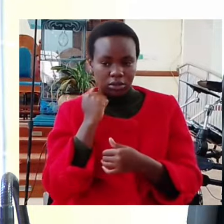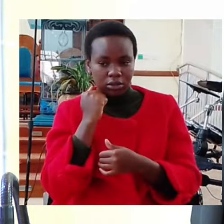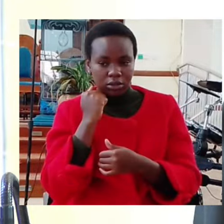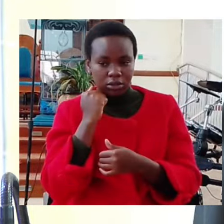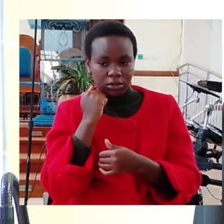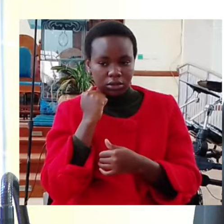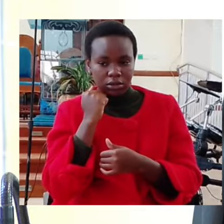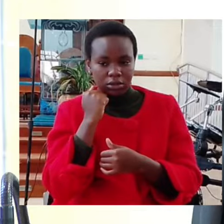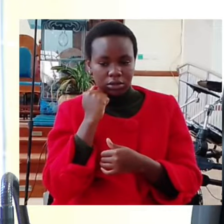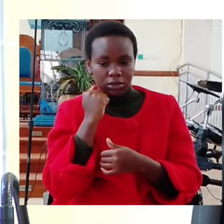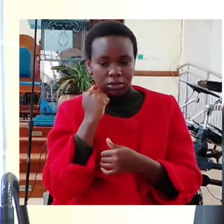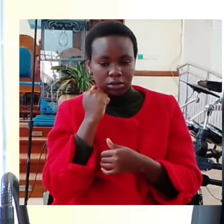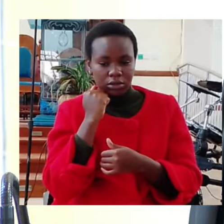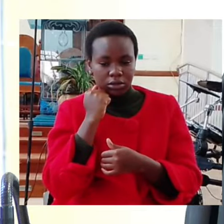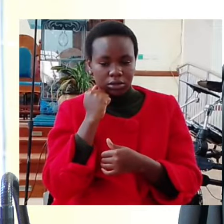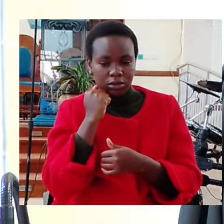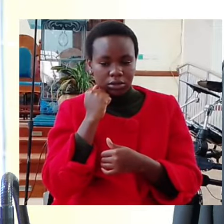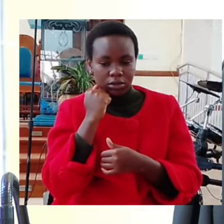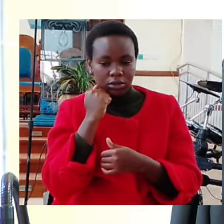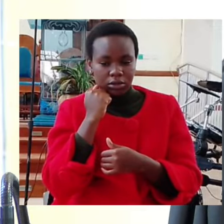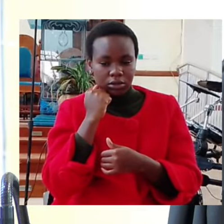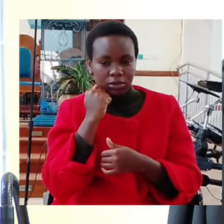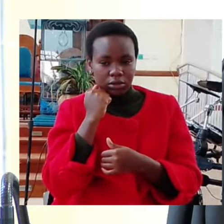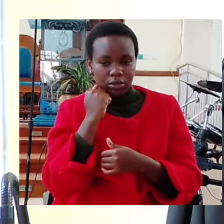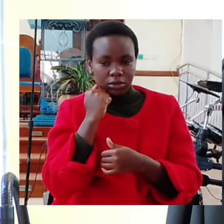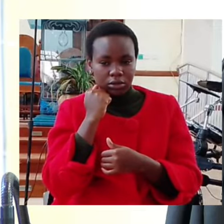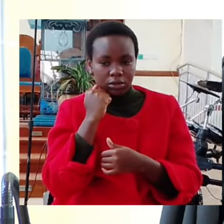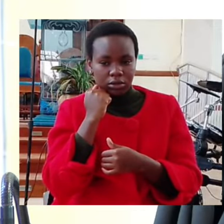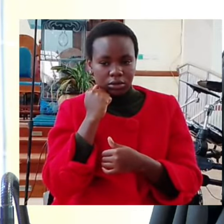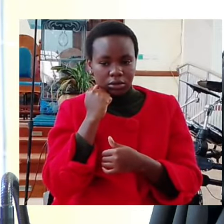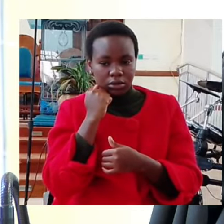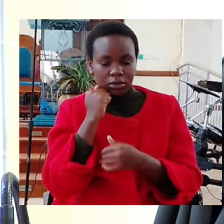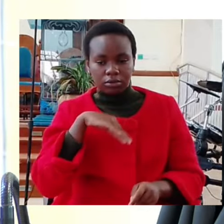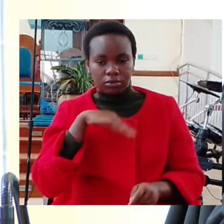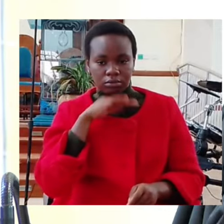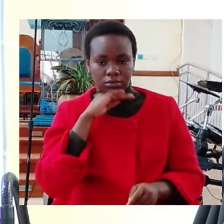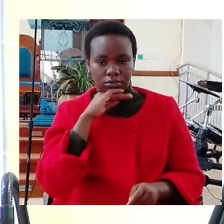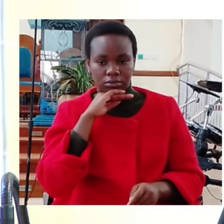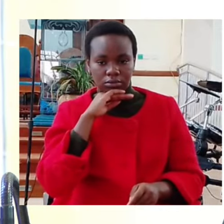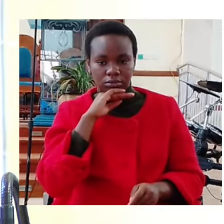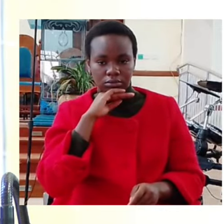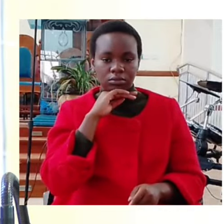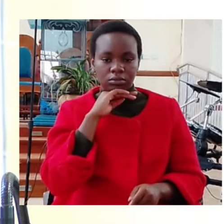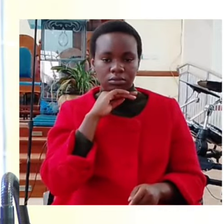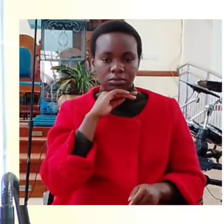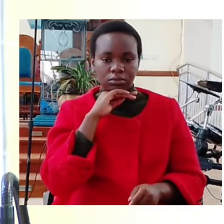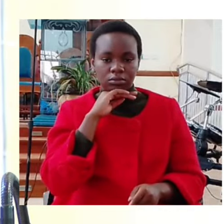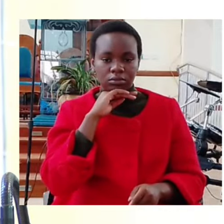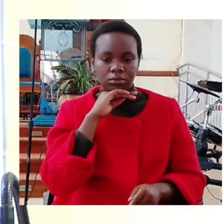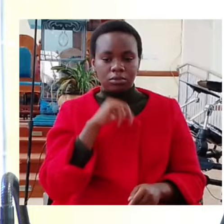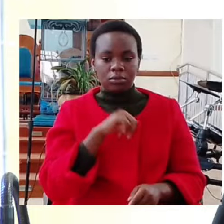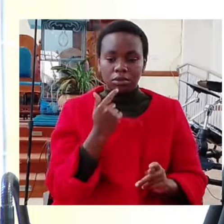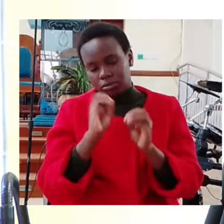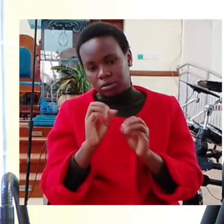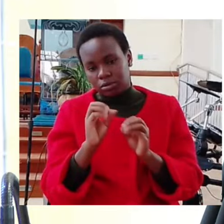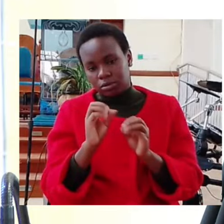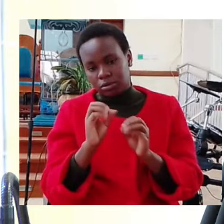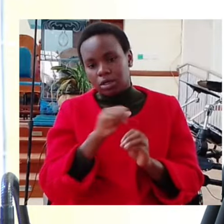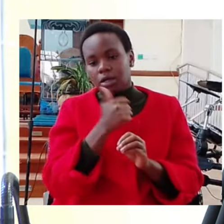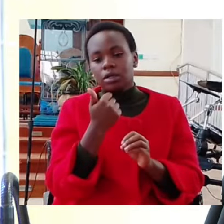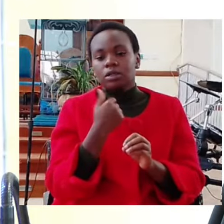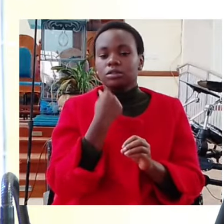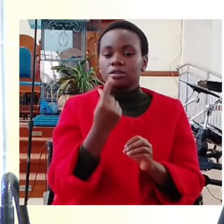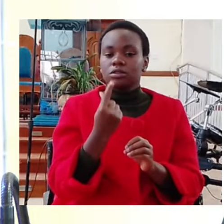ria mudu akwithetie. Ona andu aria moigaga gutire ngai, ona andu aria moigaga